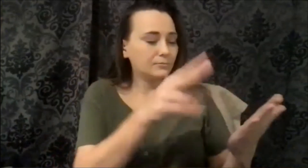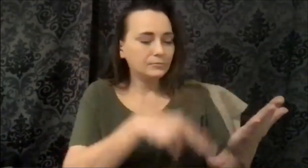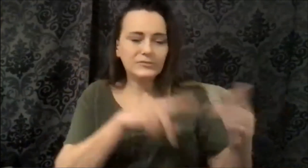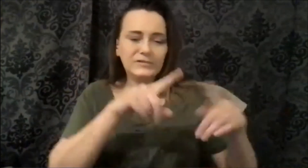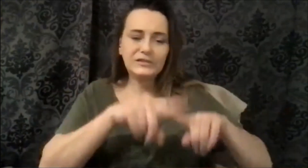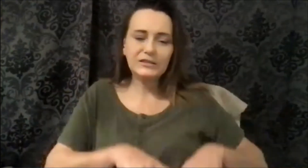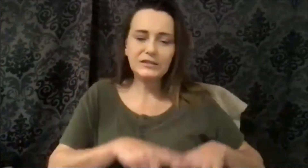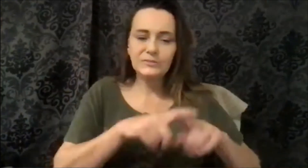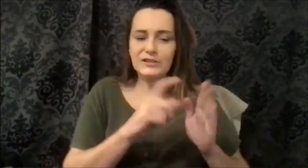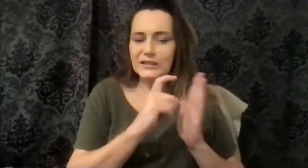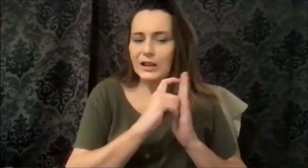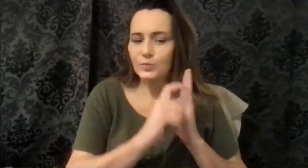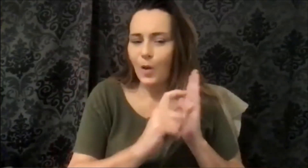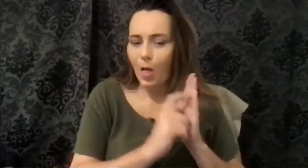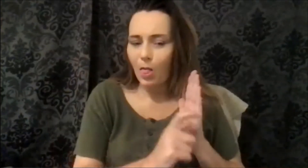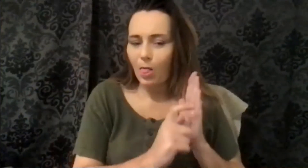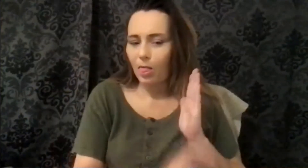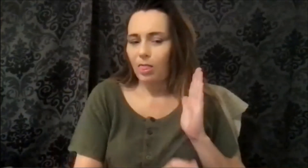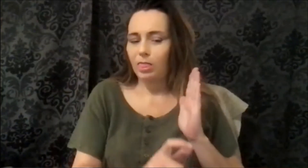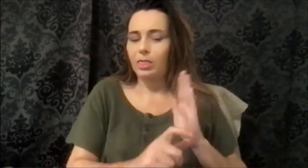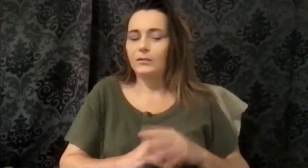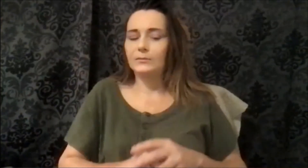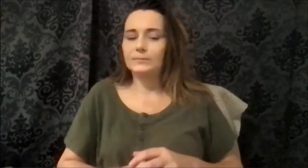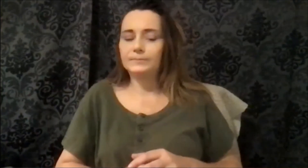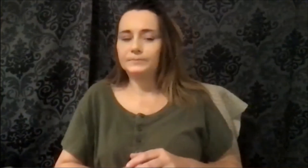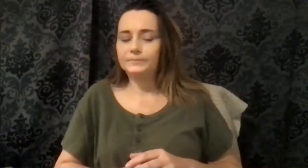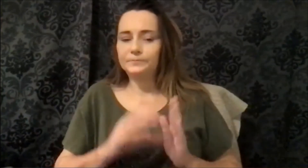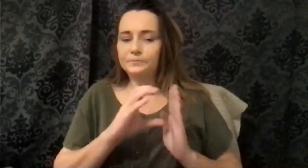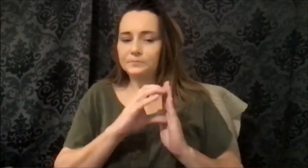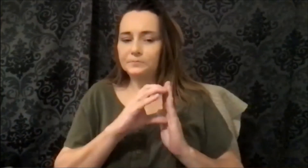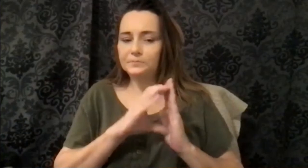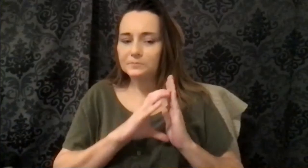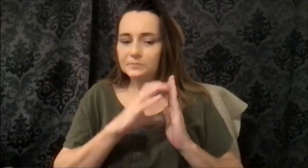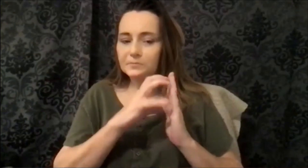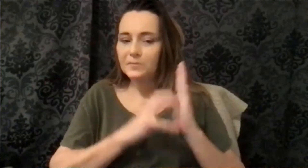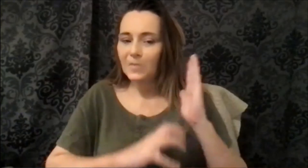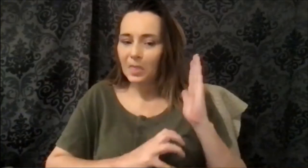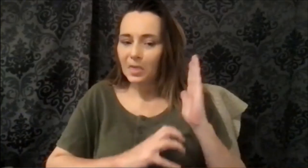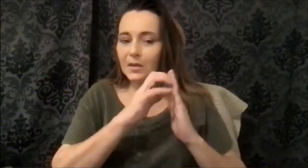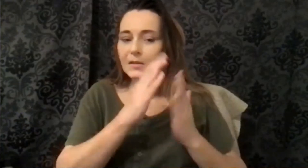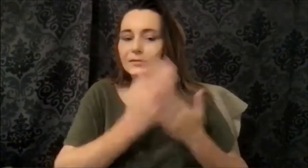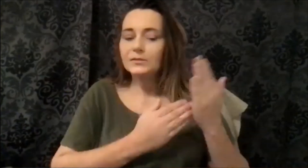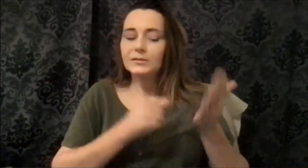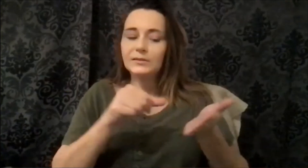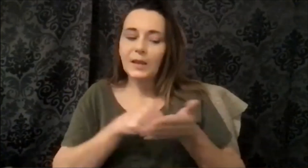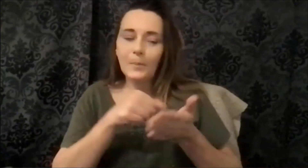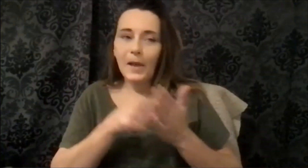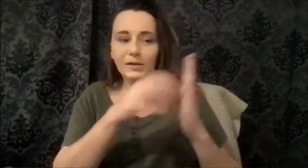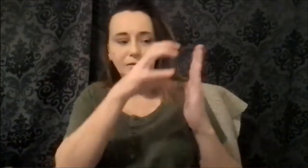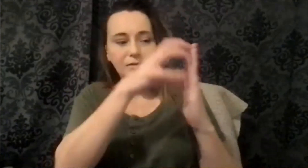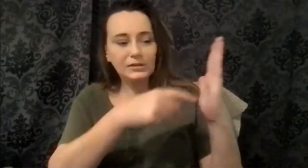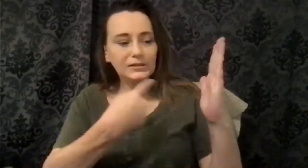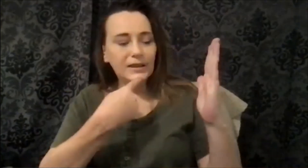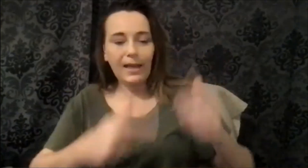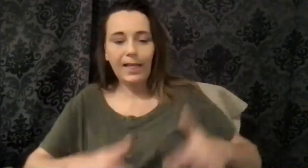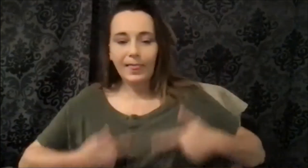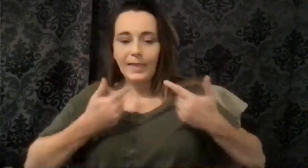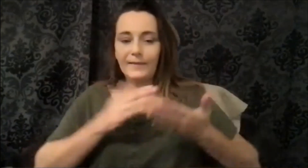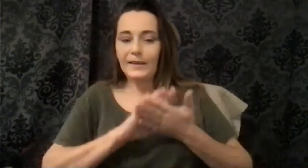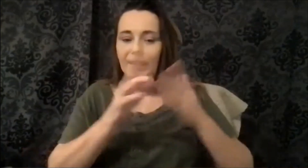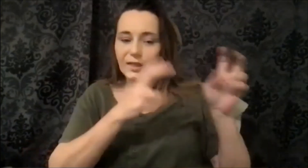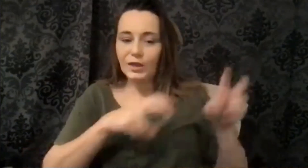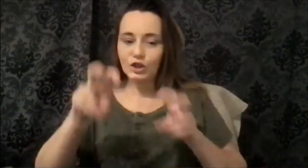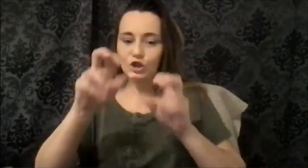small, maybe the whole section. But some pages, it just might say, living clean, the journey